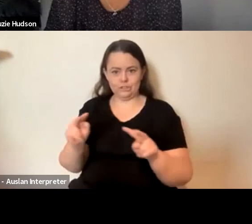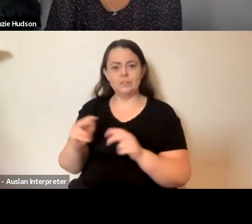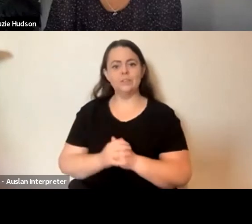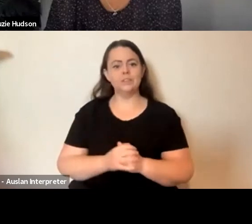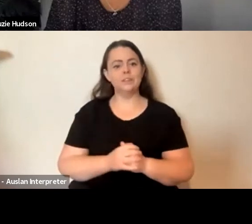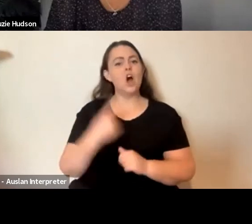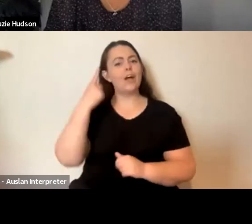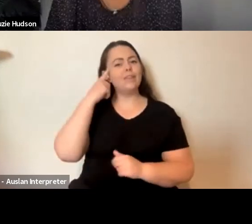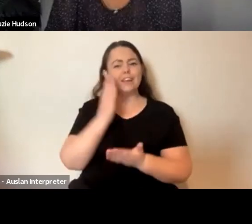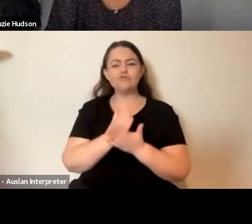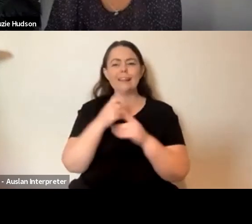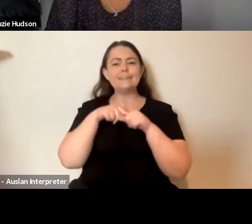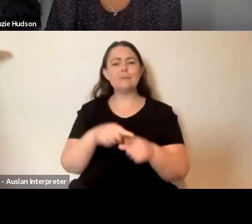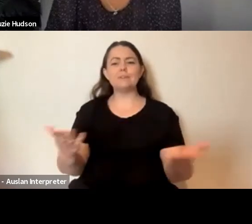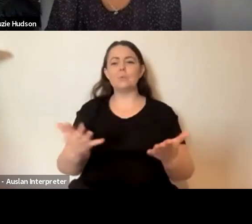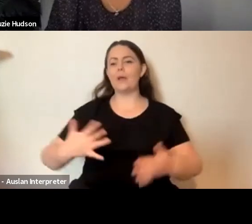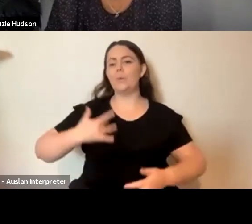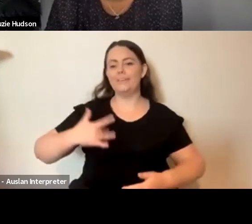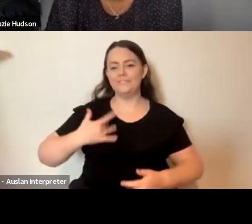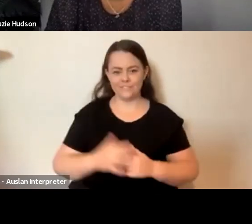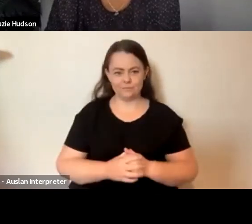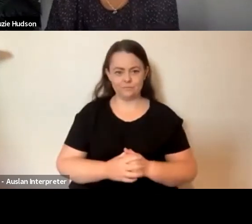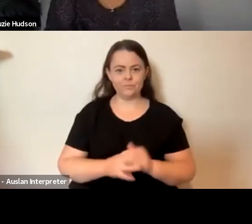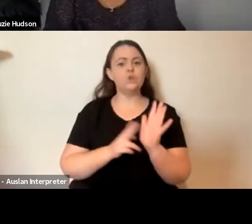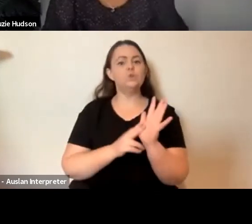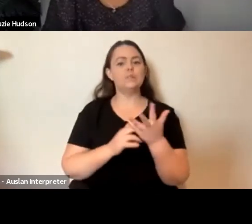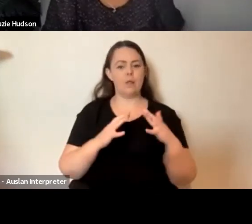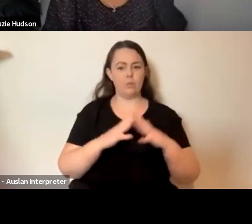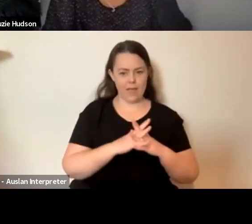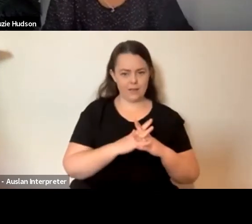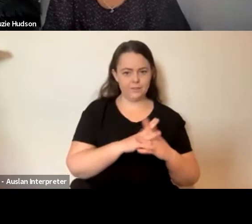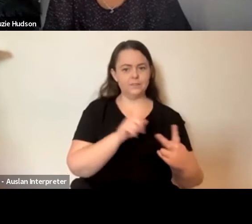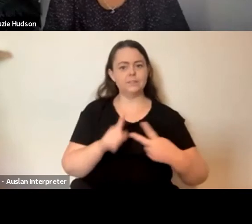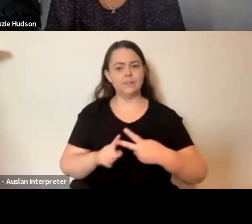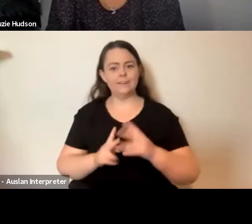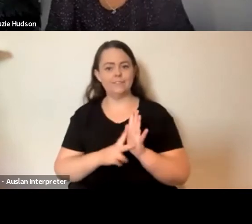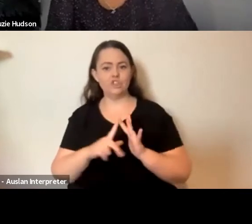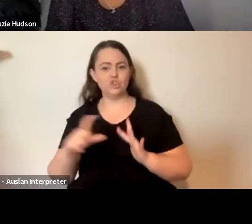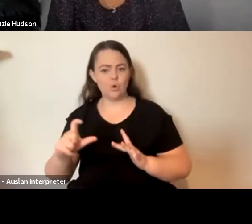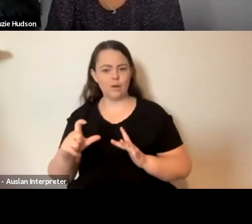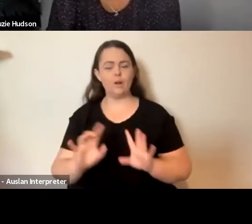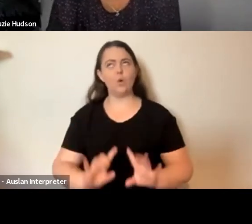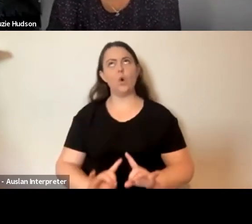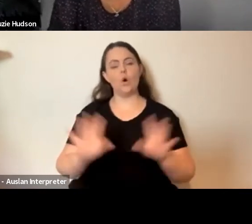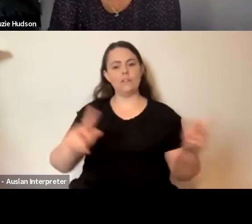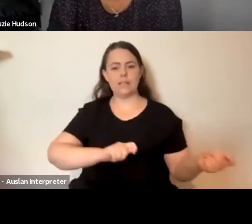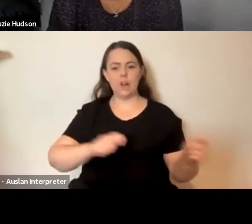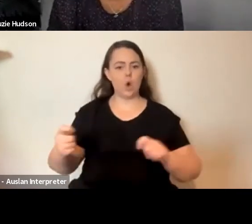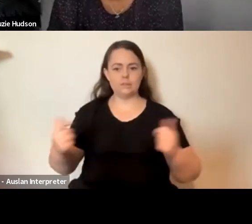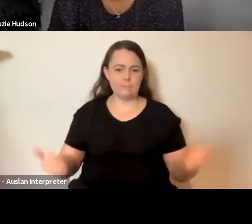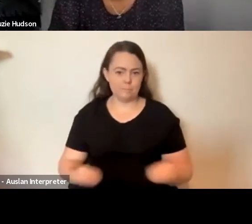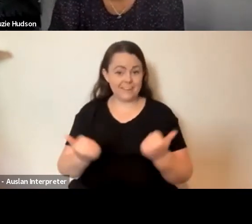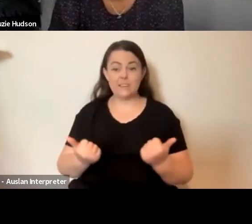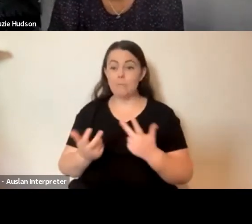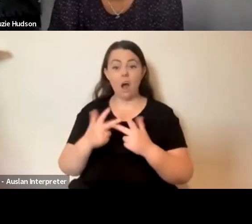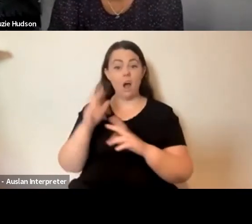jurisdictional variation. So, I mean, New South Wales and Victoria have obviously been in lockdown for quite a few months, but in other jurisdictions, they've